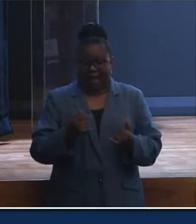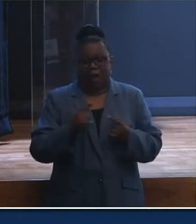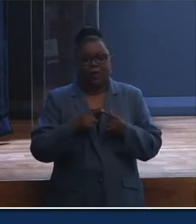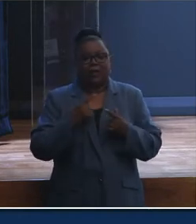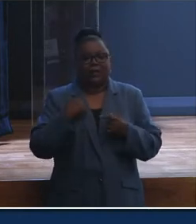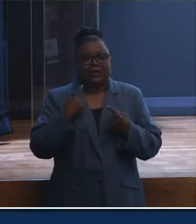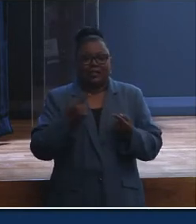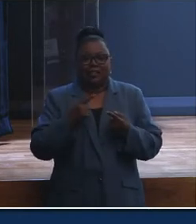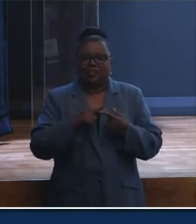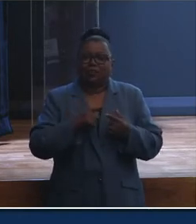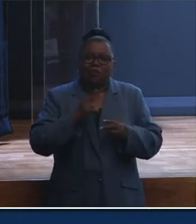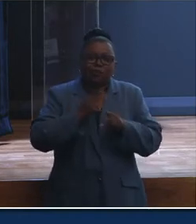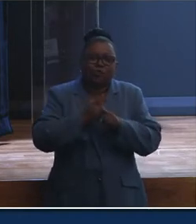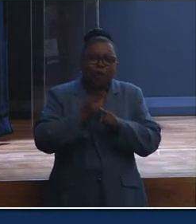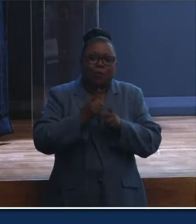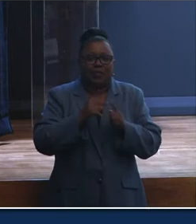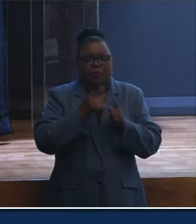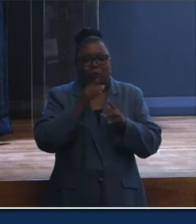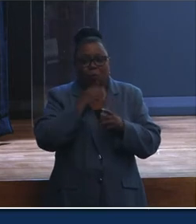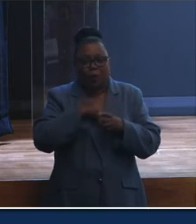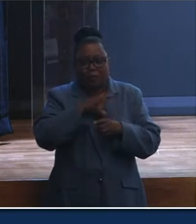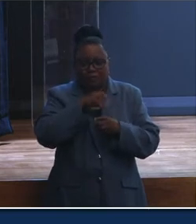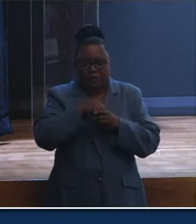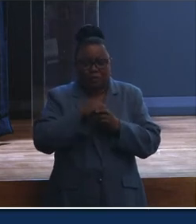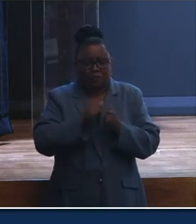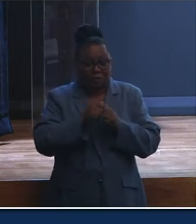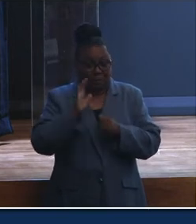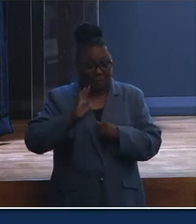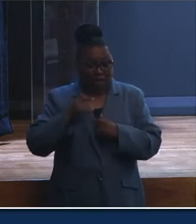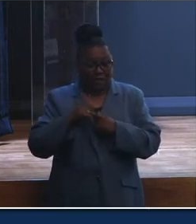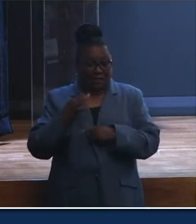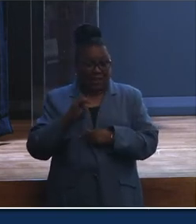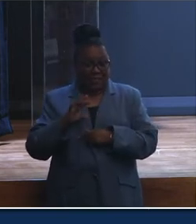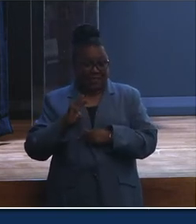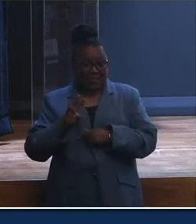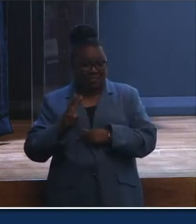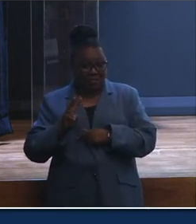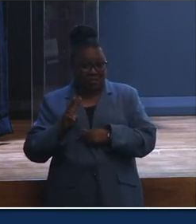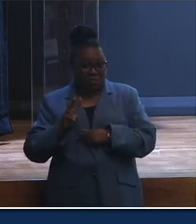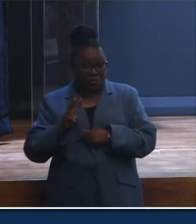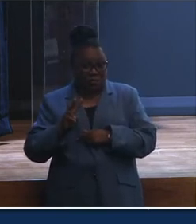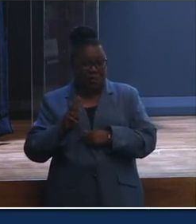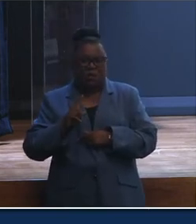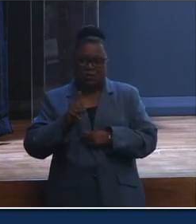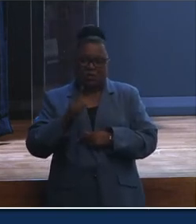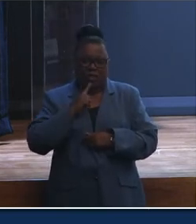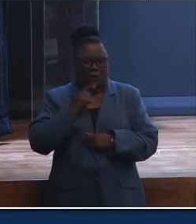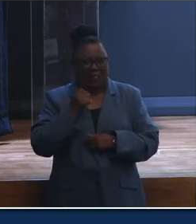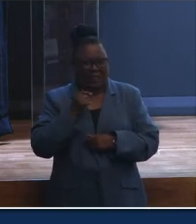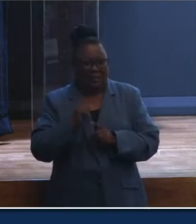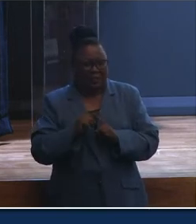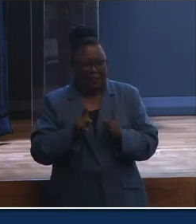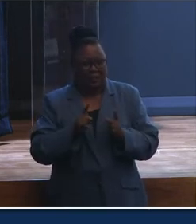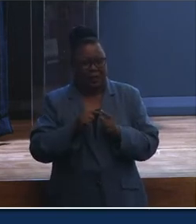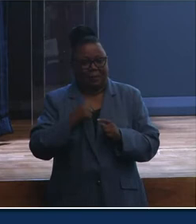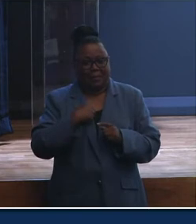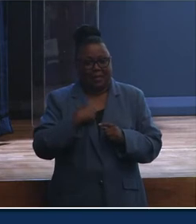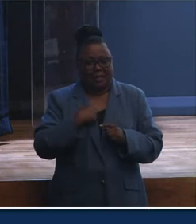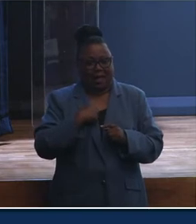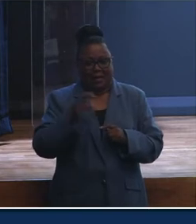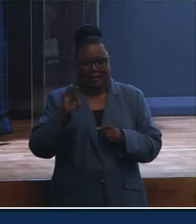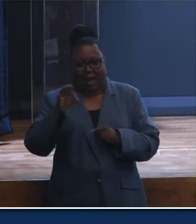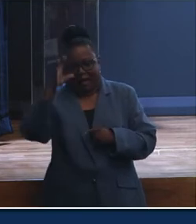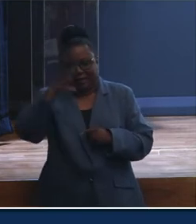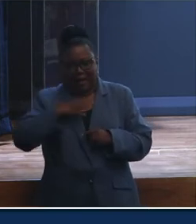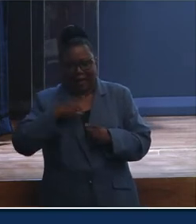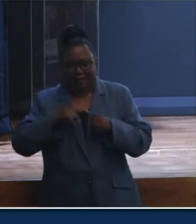it's a normal thing for women to play sports, where back when I was playing in 1972, you were a little bit different. You know, it was me and nine guys down at the